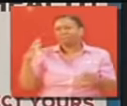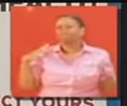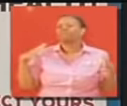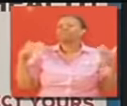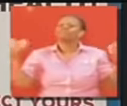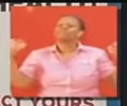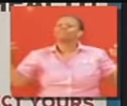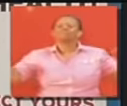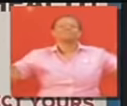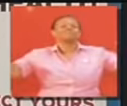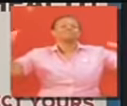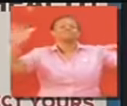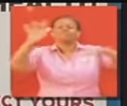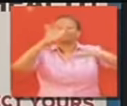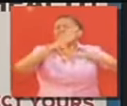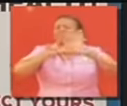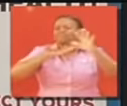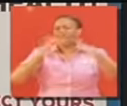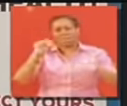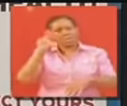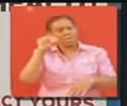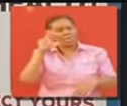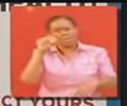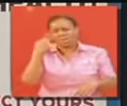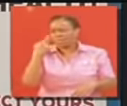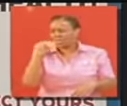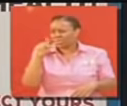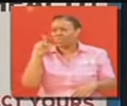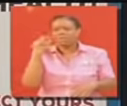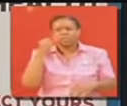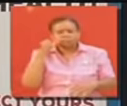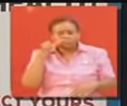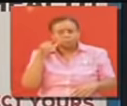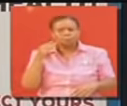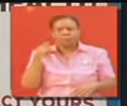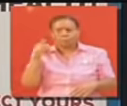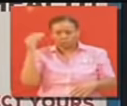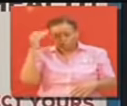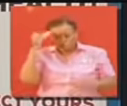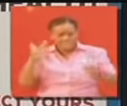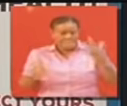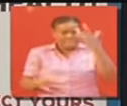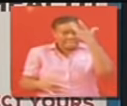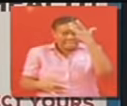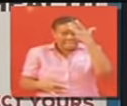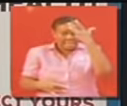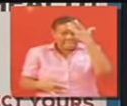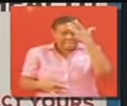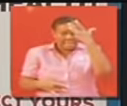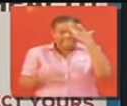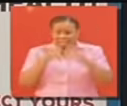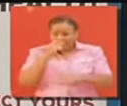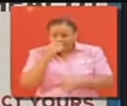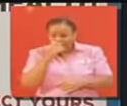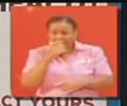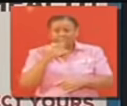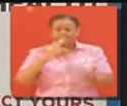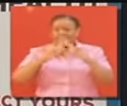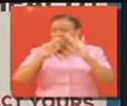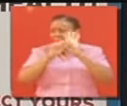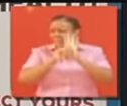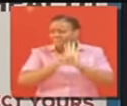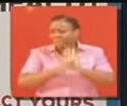symptoms, we would like you to initiate your self-isolation even as you reach out to the health system for